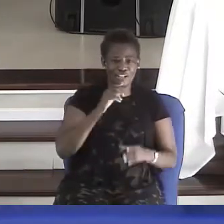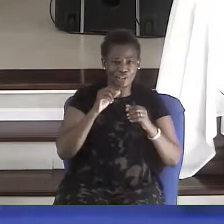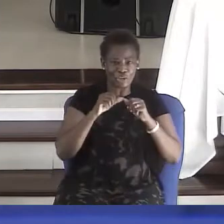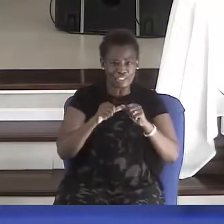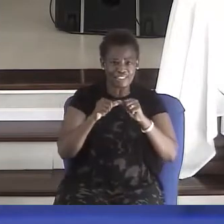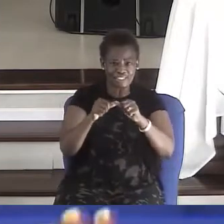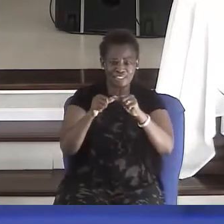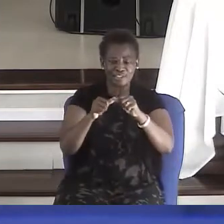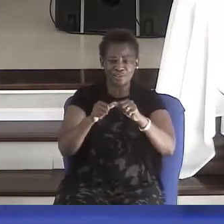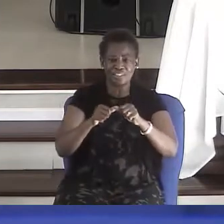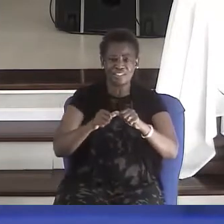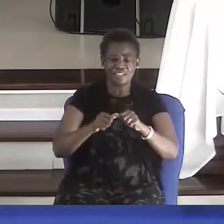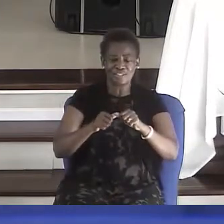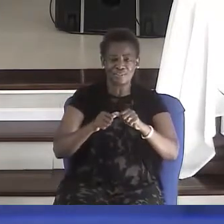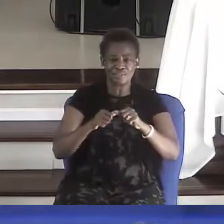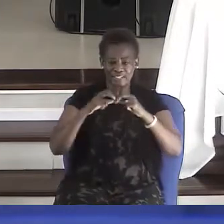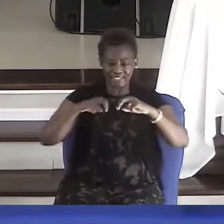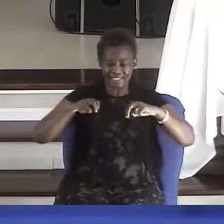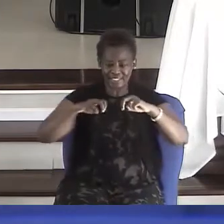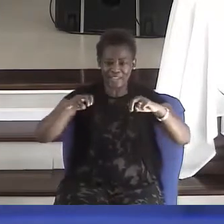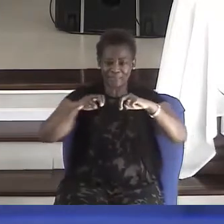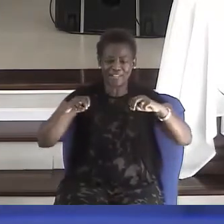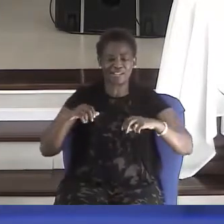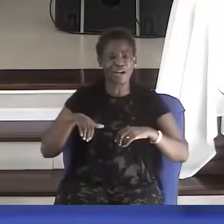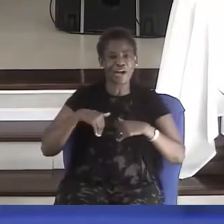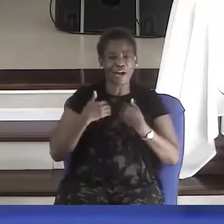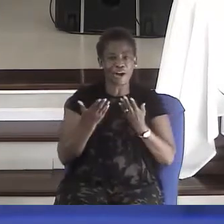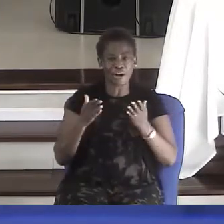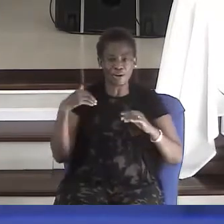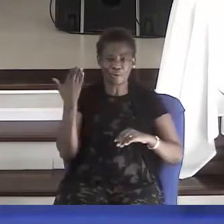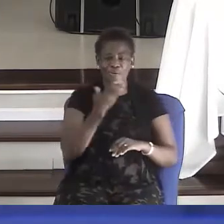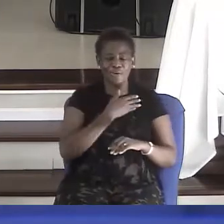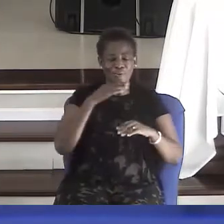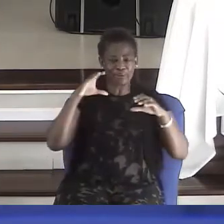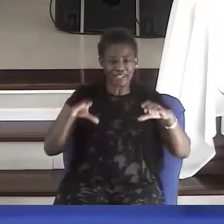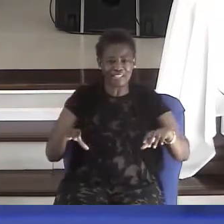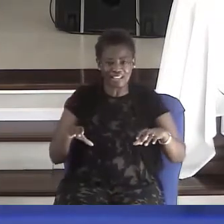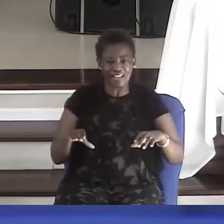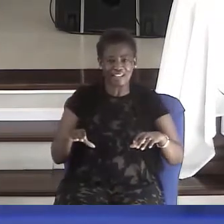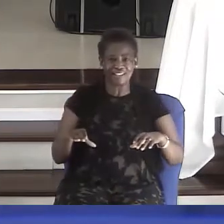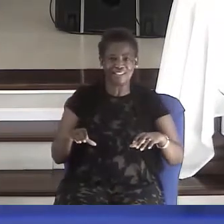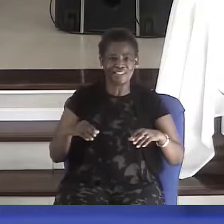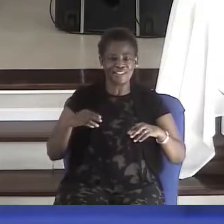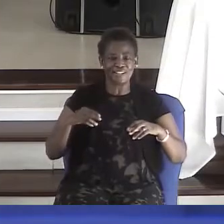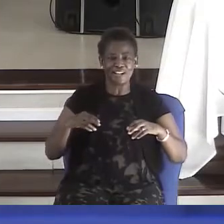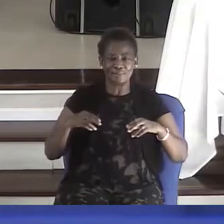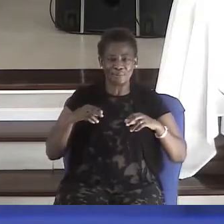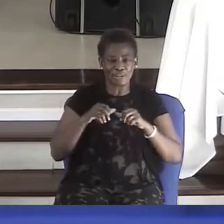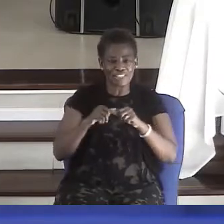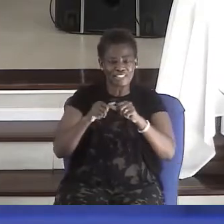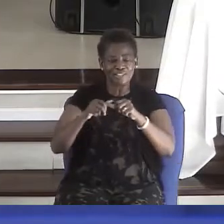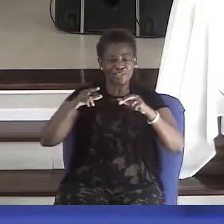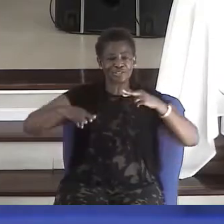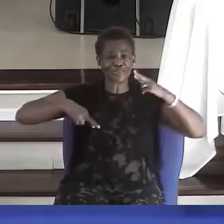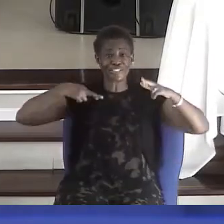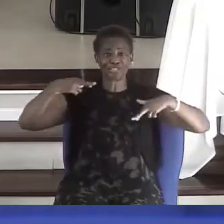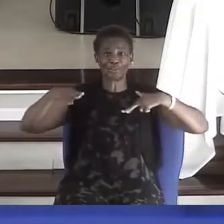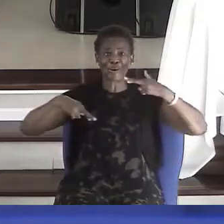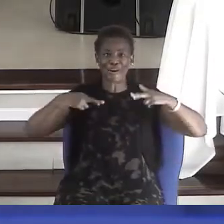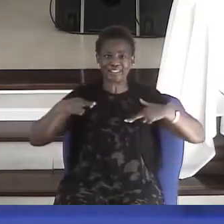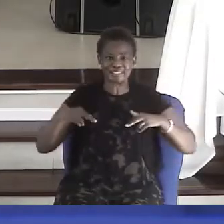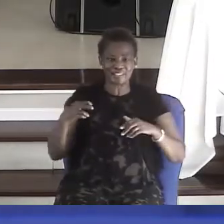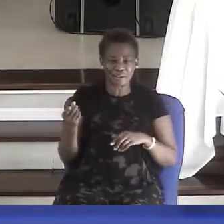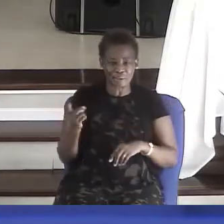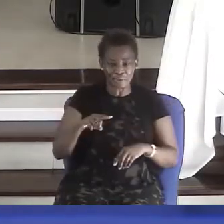keep rejoicing and the smile on our faces when there is death and doom and